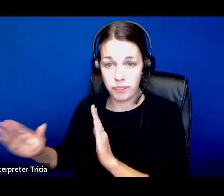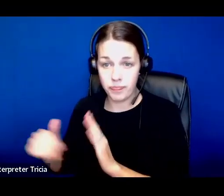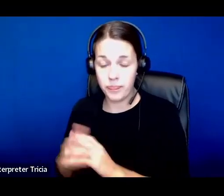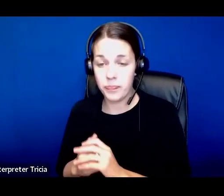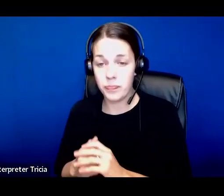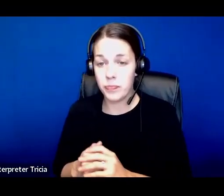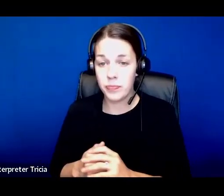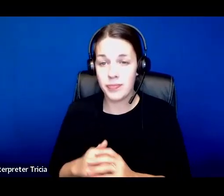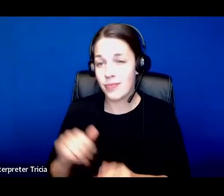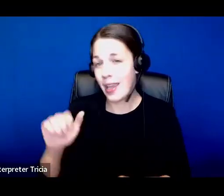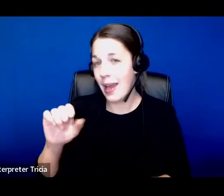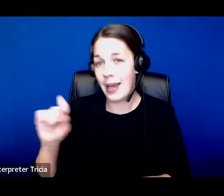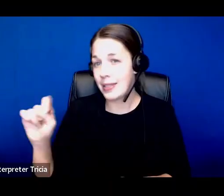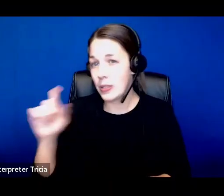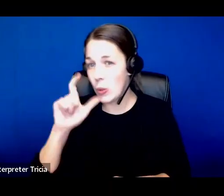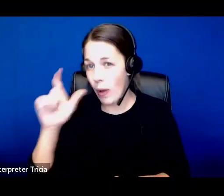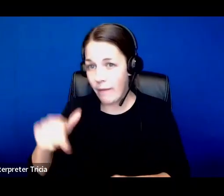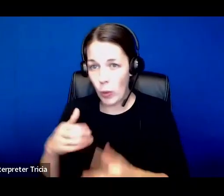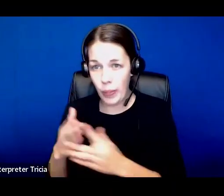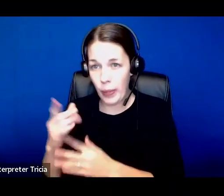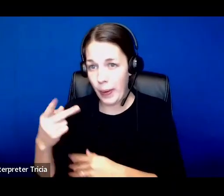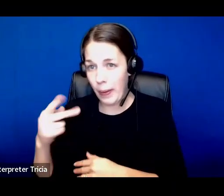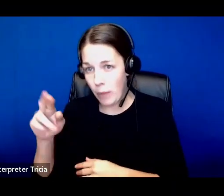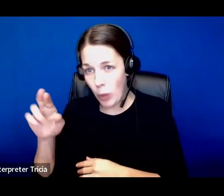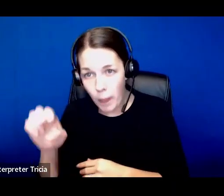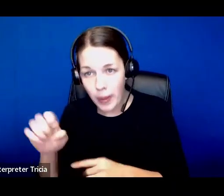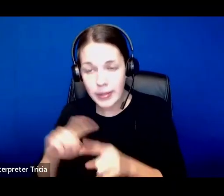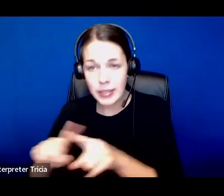assets don't have to go through probate. And there's different ways of